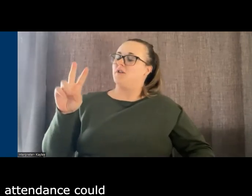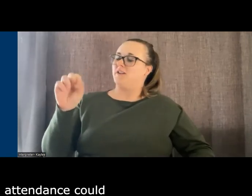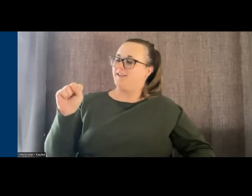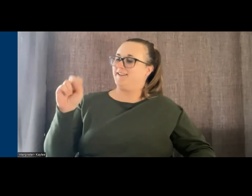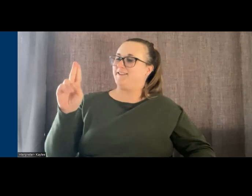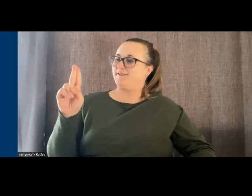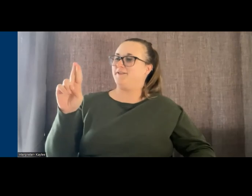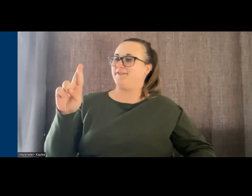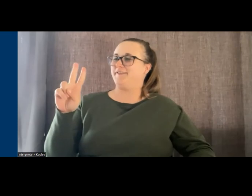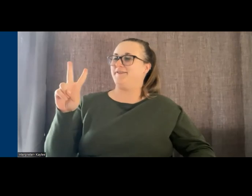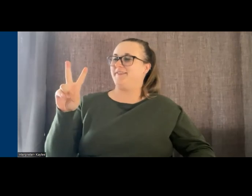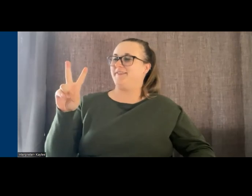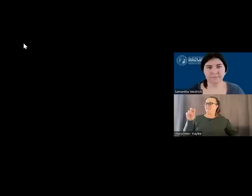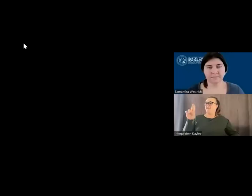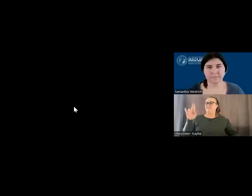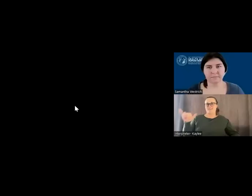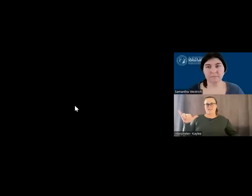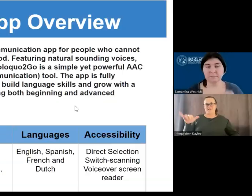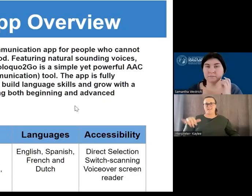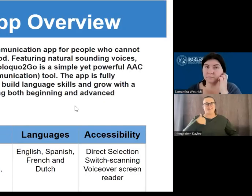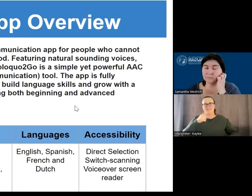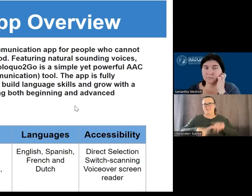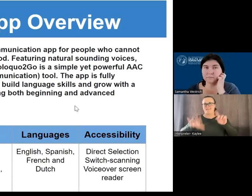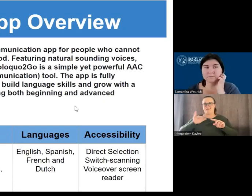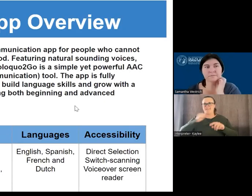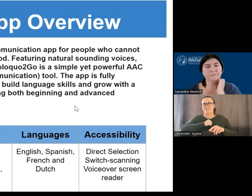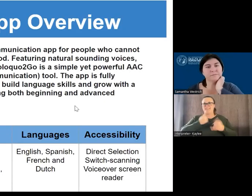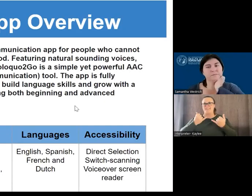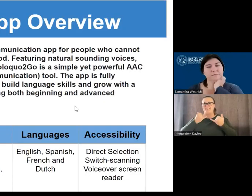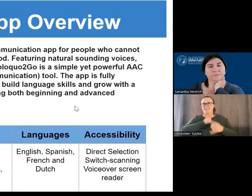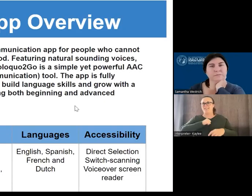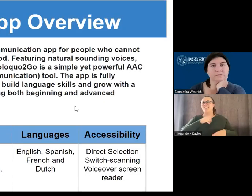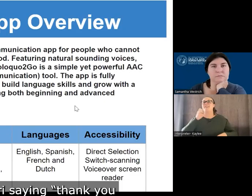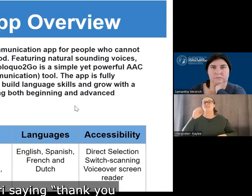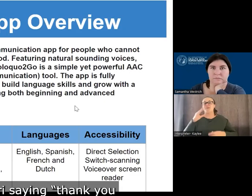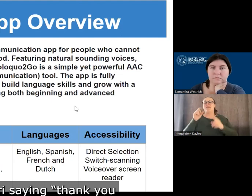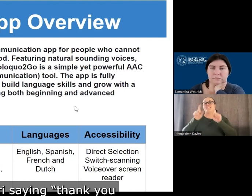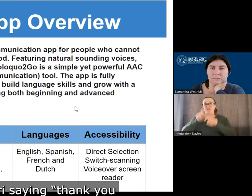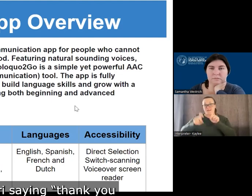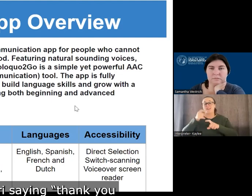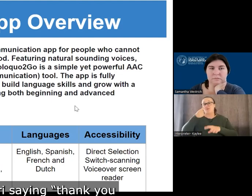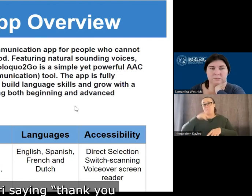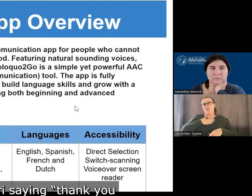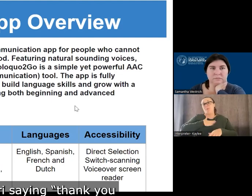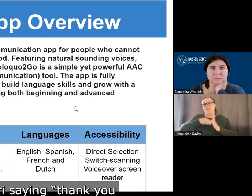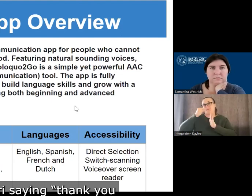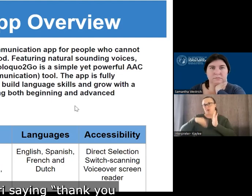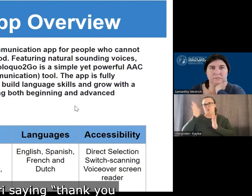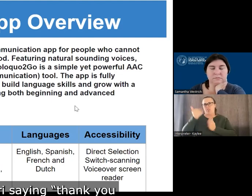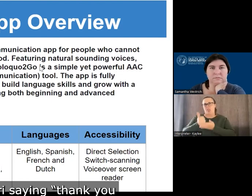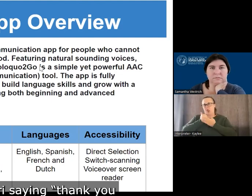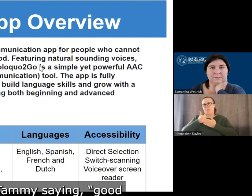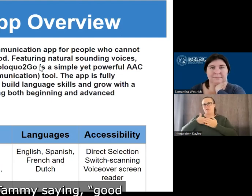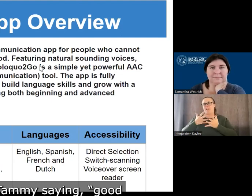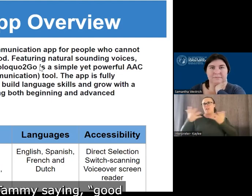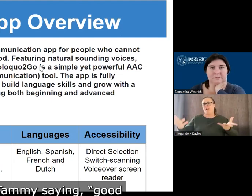moment to complete us. That would be complete it. That would be very helpful for us. We have Sherry Wood saying thank you